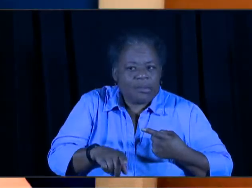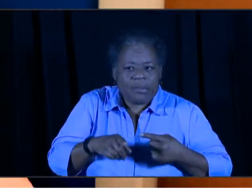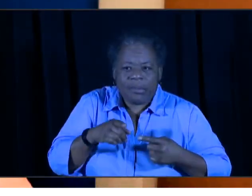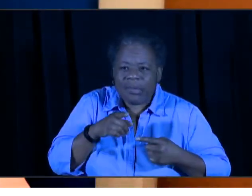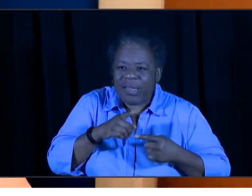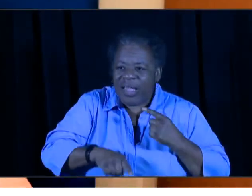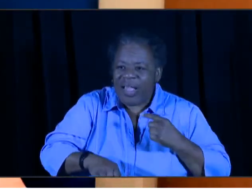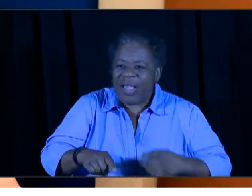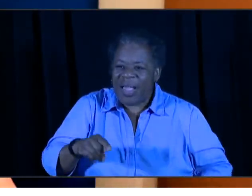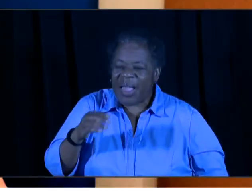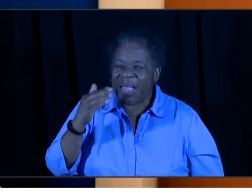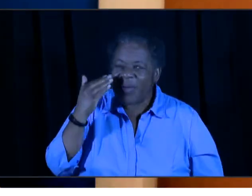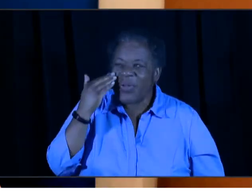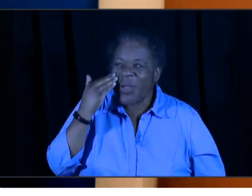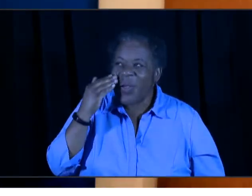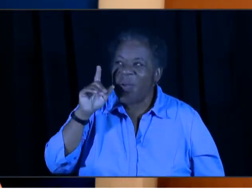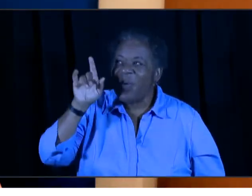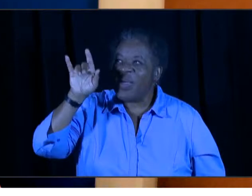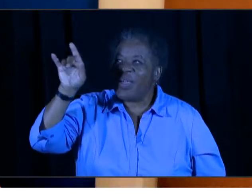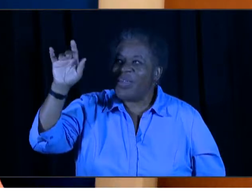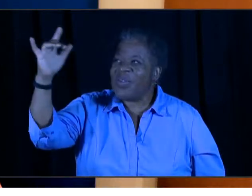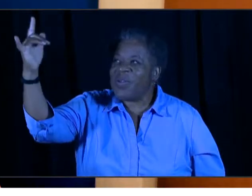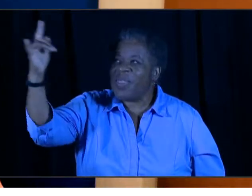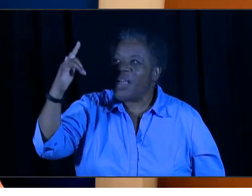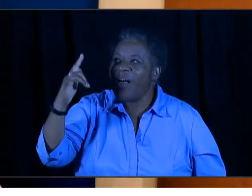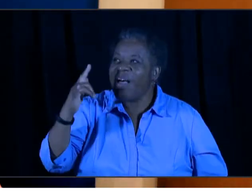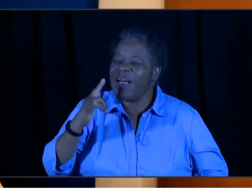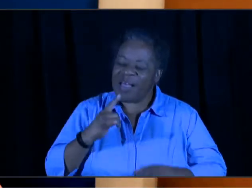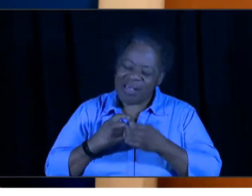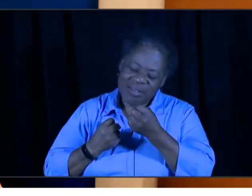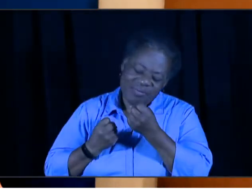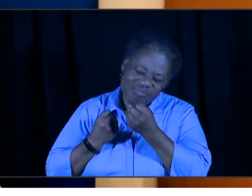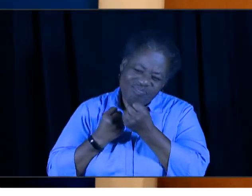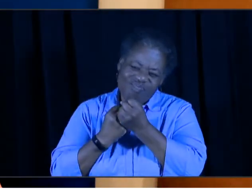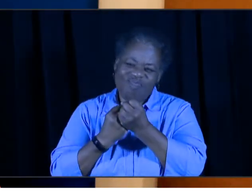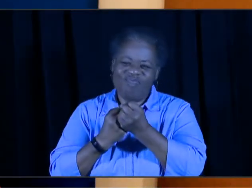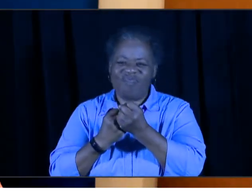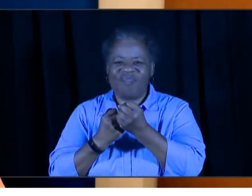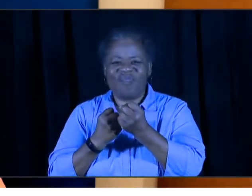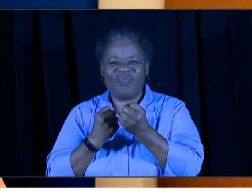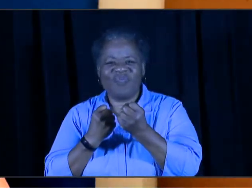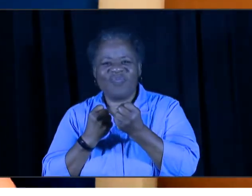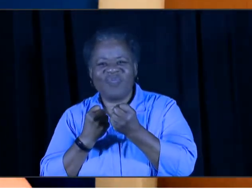I know that your love breaks my fall.